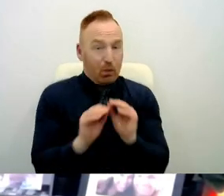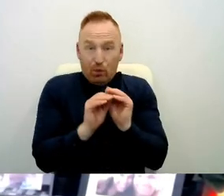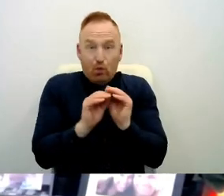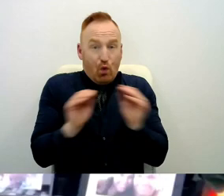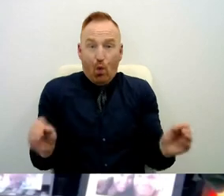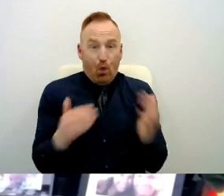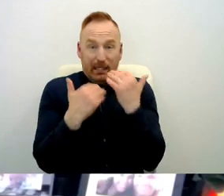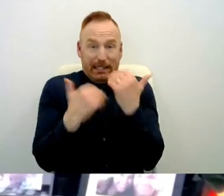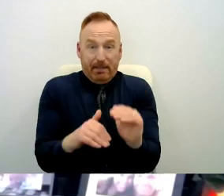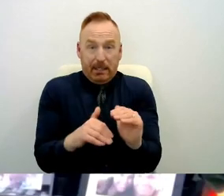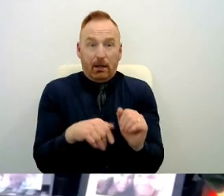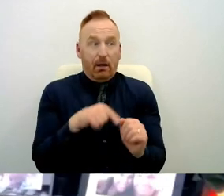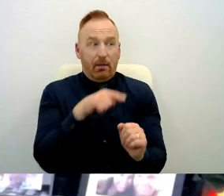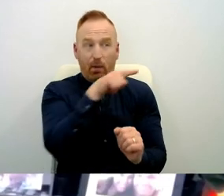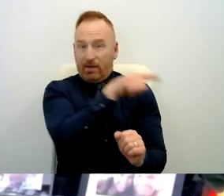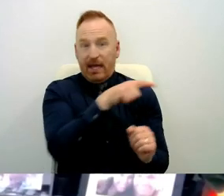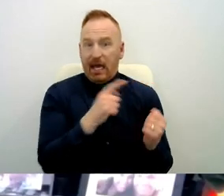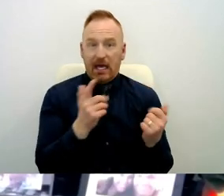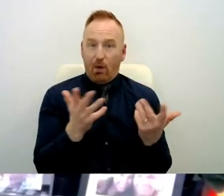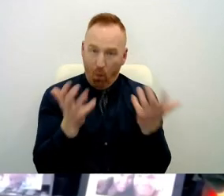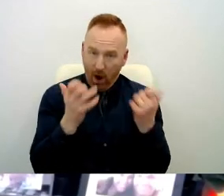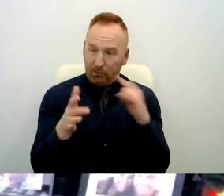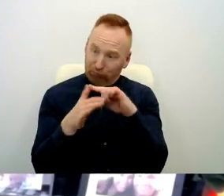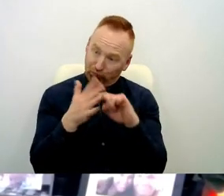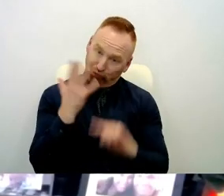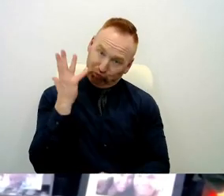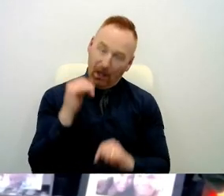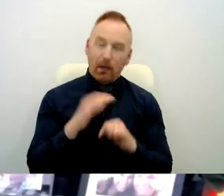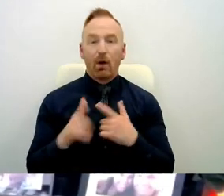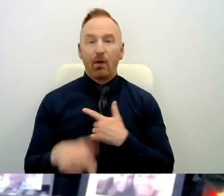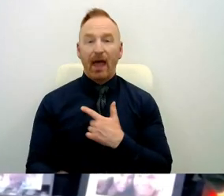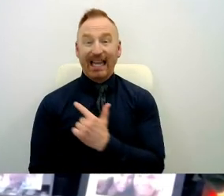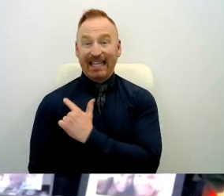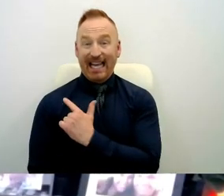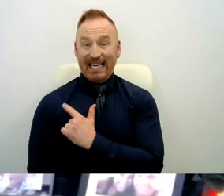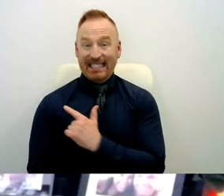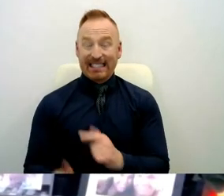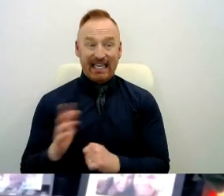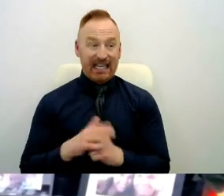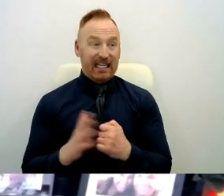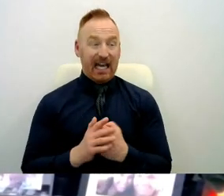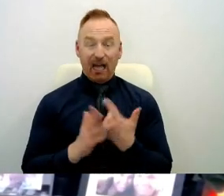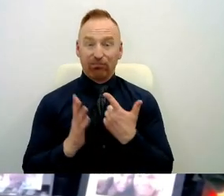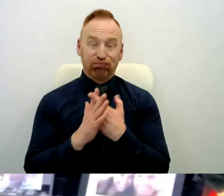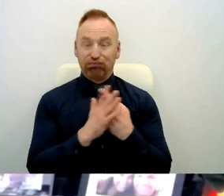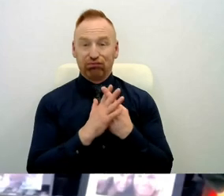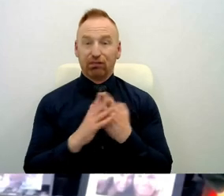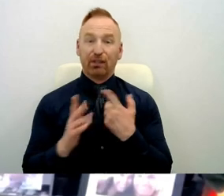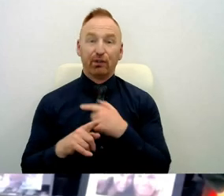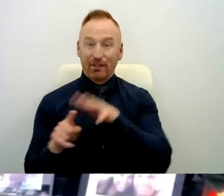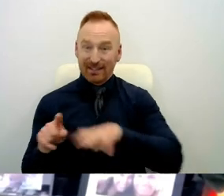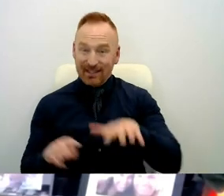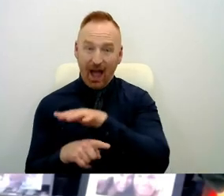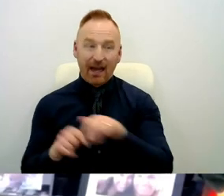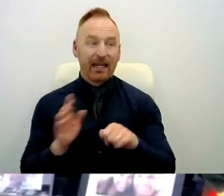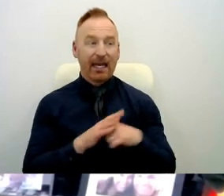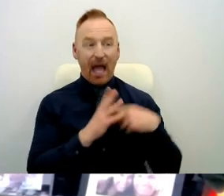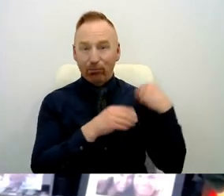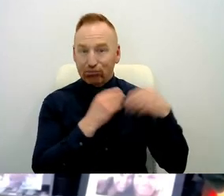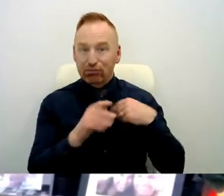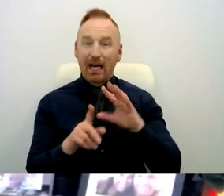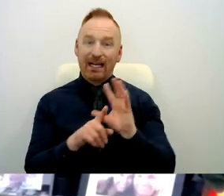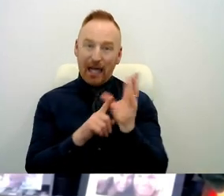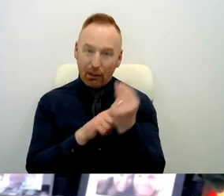could be demanded, right, by force. So the myth of laziness is one that's been baked into our society and is perpetuated through cultural racism